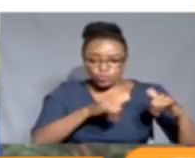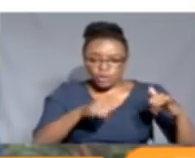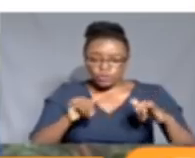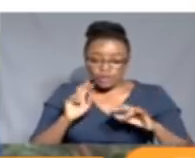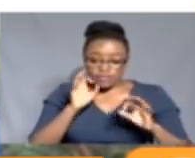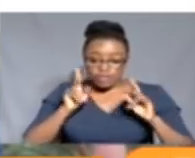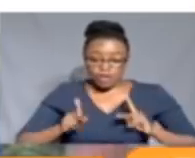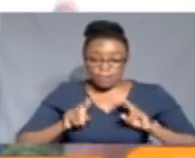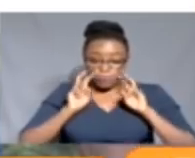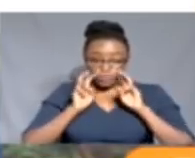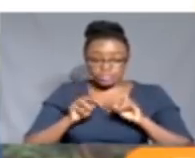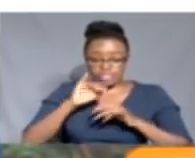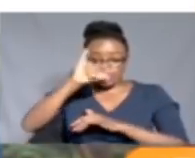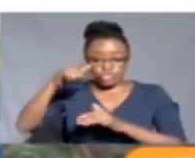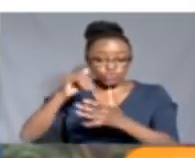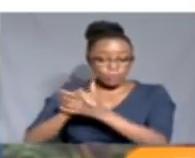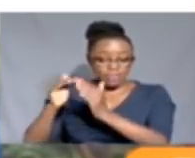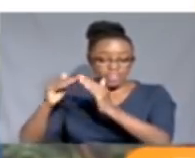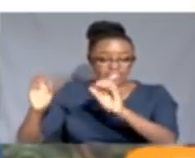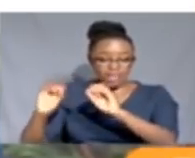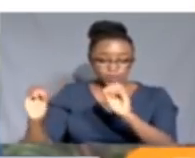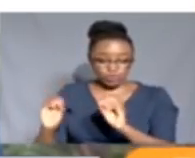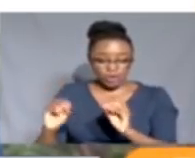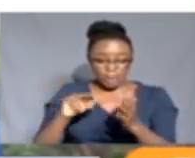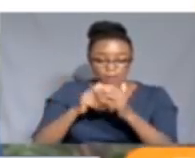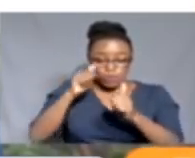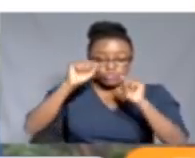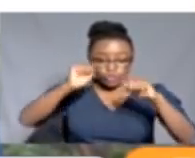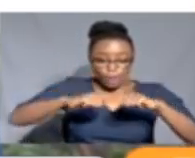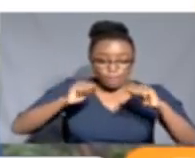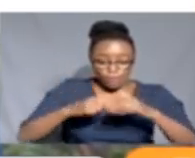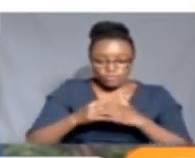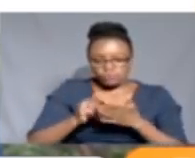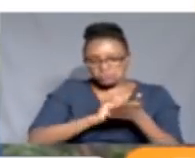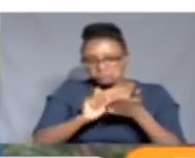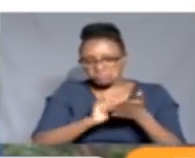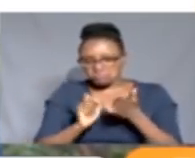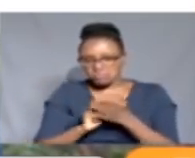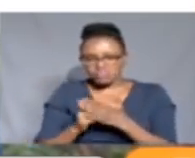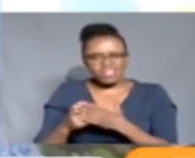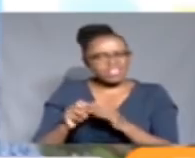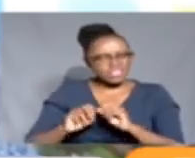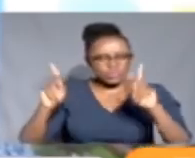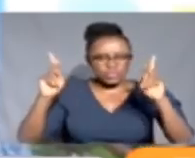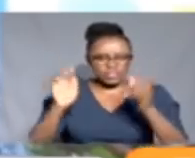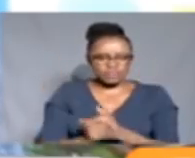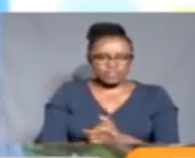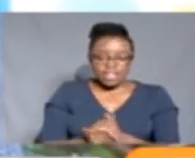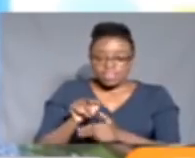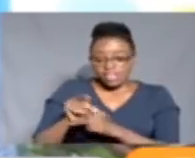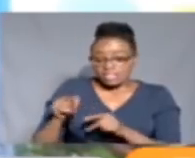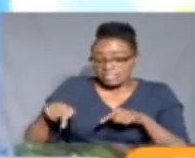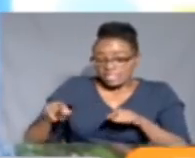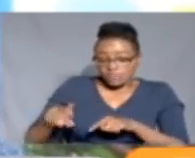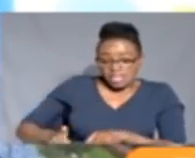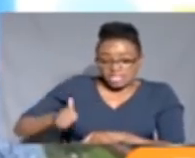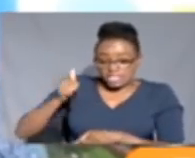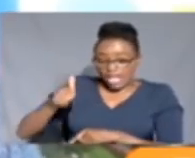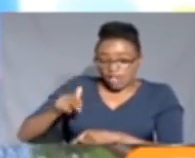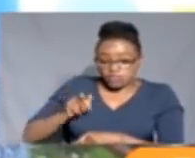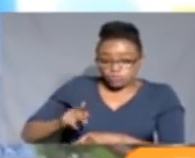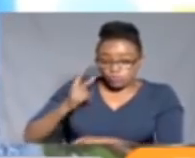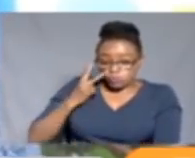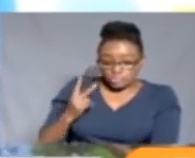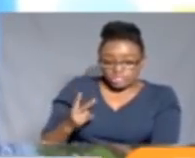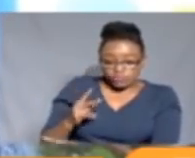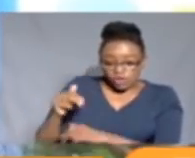perceive that Jubilee is not that house within which they can be able to take stock, then that's okay. And those are the self-seekers that you see now